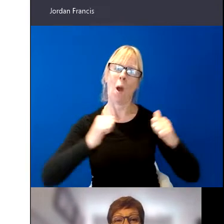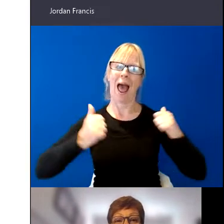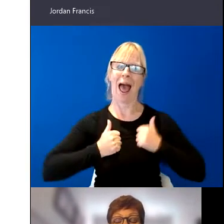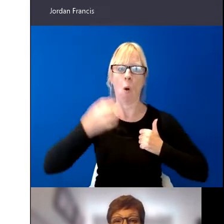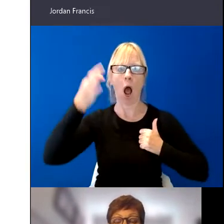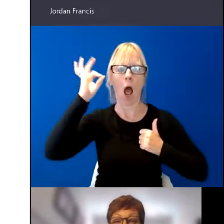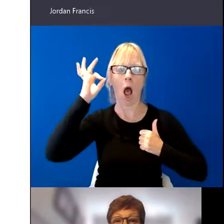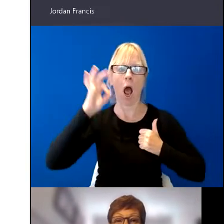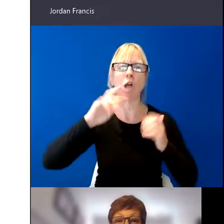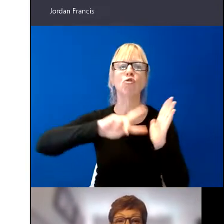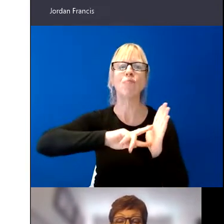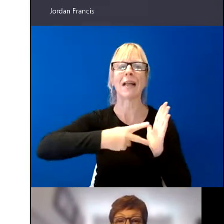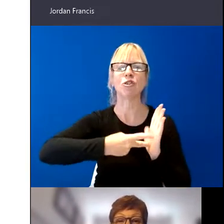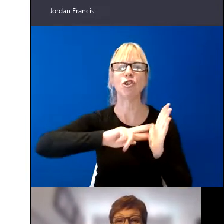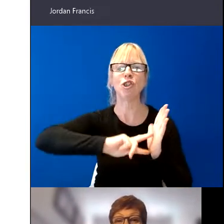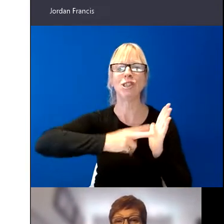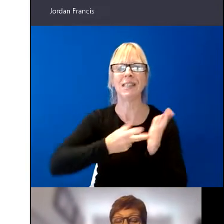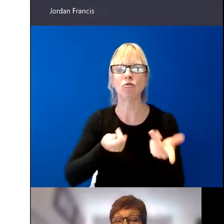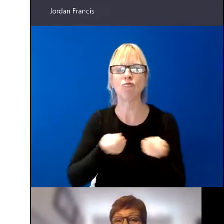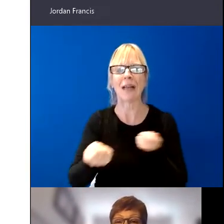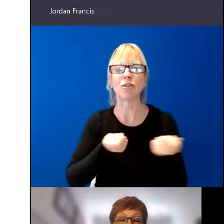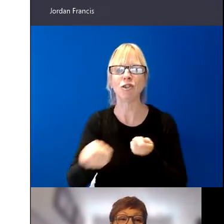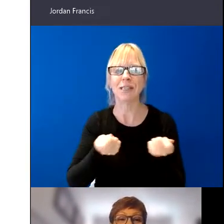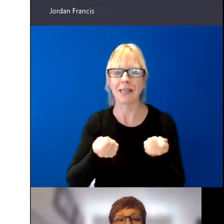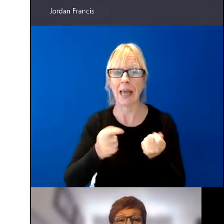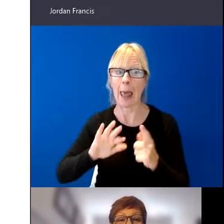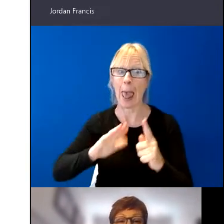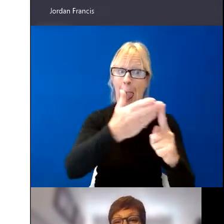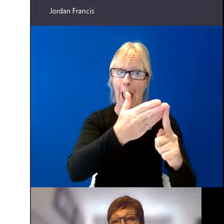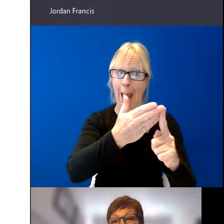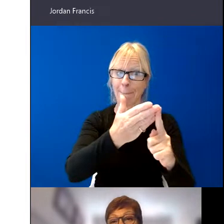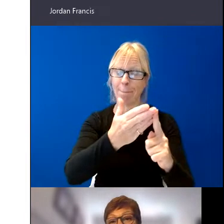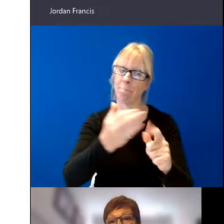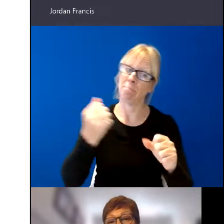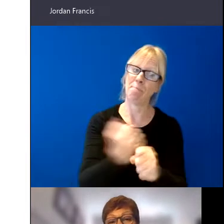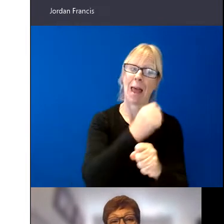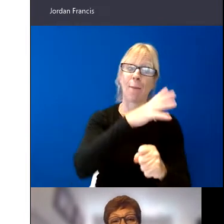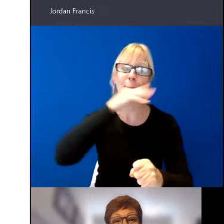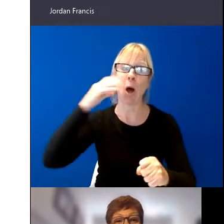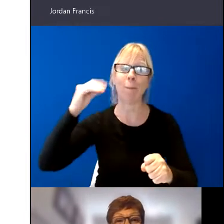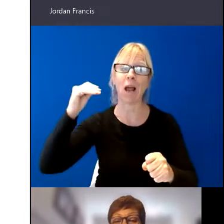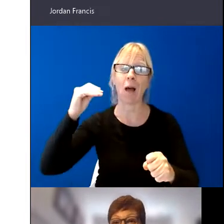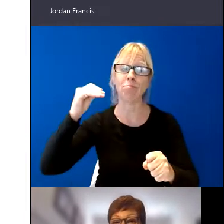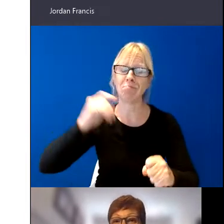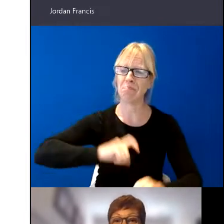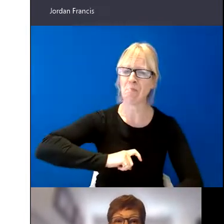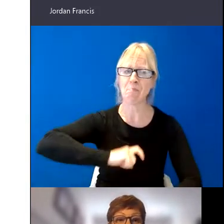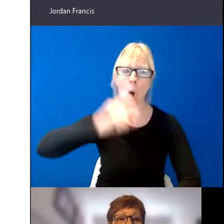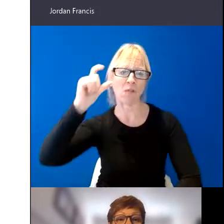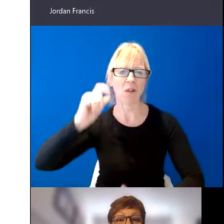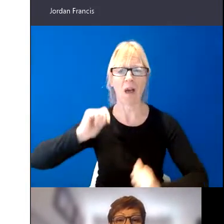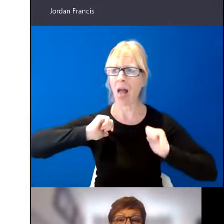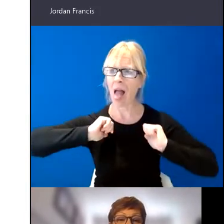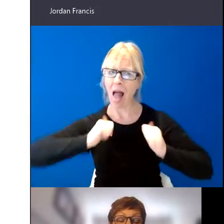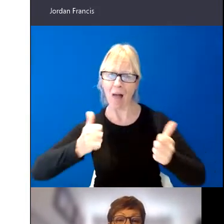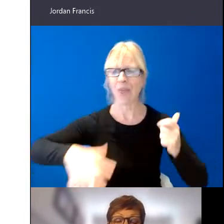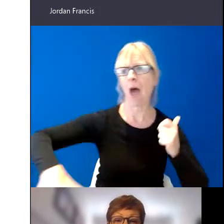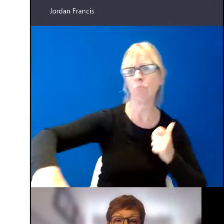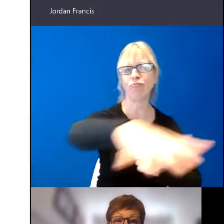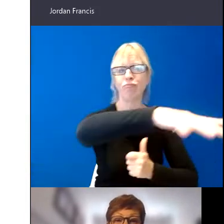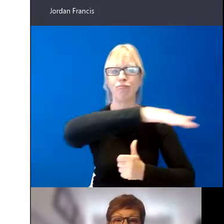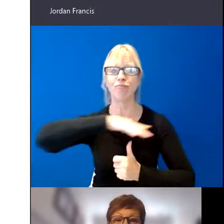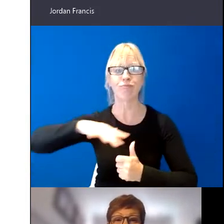the aim of the strategy is for Birmingham to become a bolder, healthier city where everybody can enjoy a healthy, happy